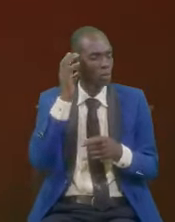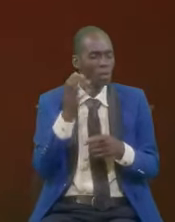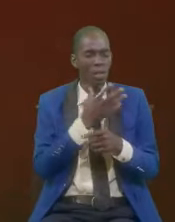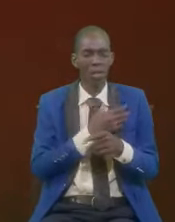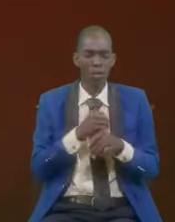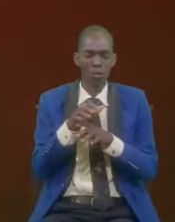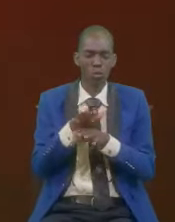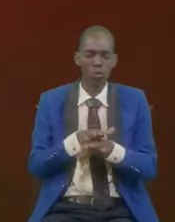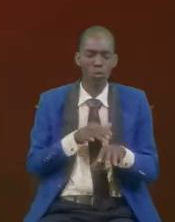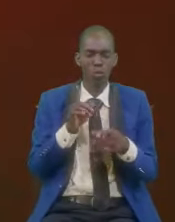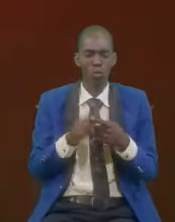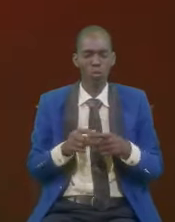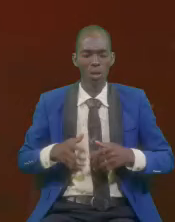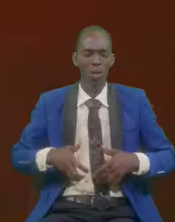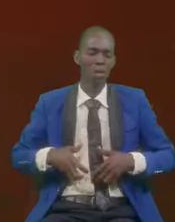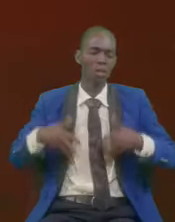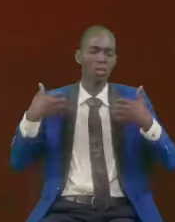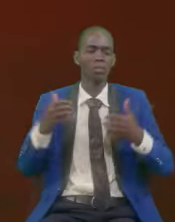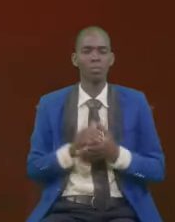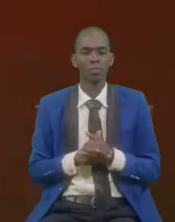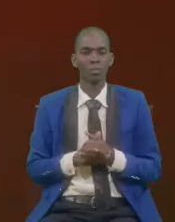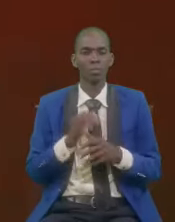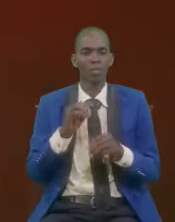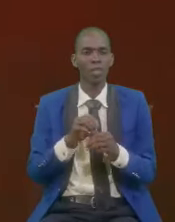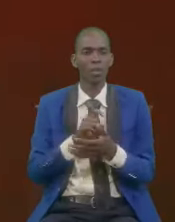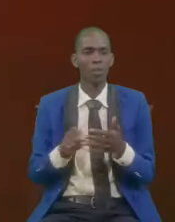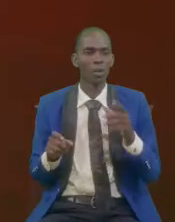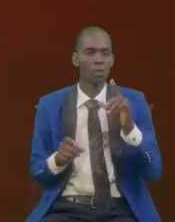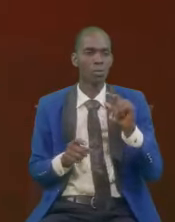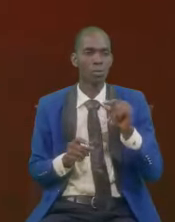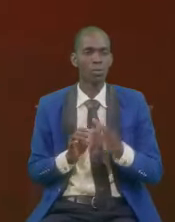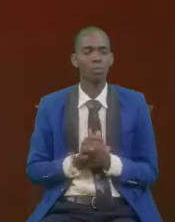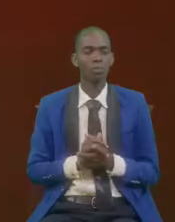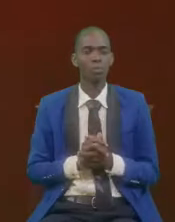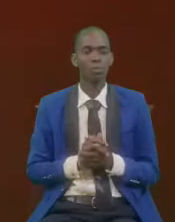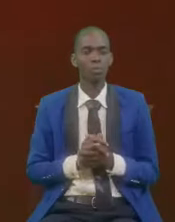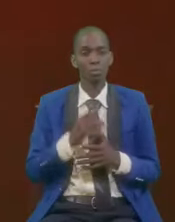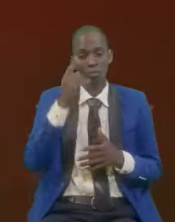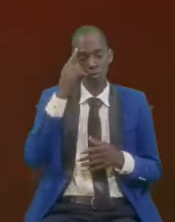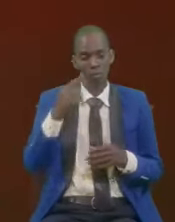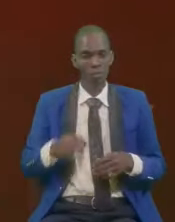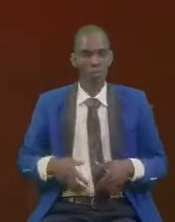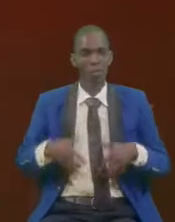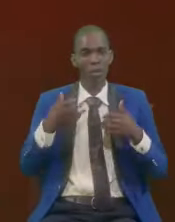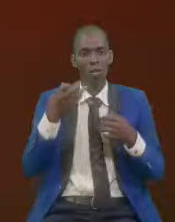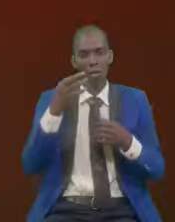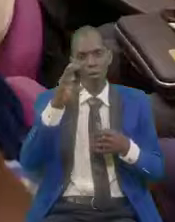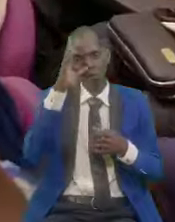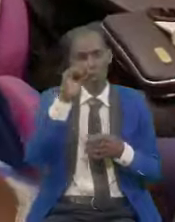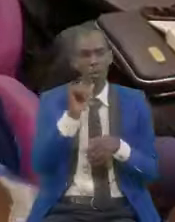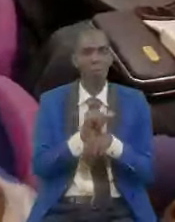speak, slow to wrath. Verse 20. In verse 20, for the wrath of